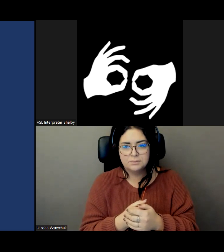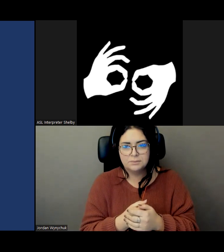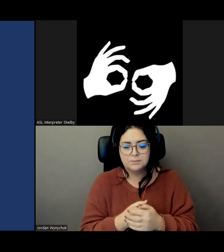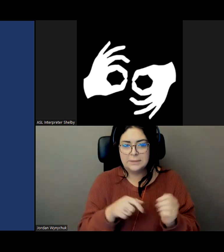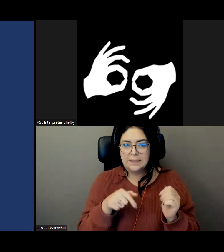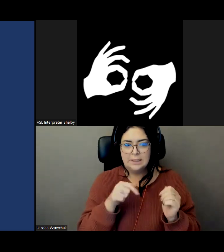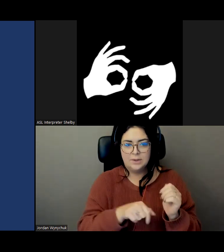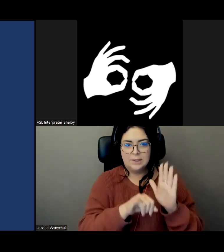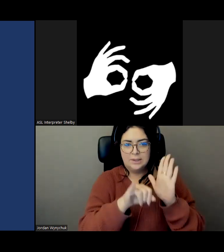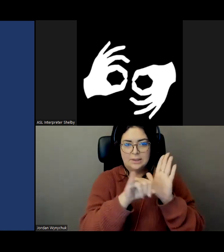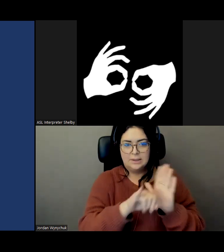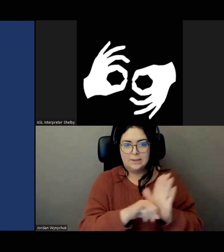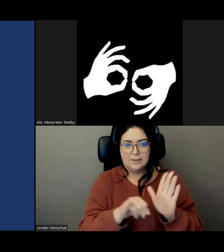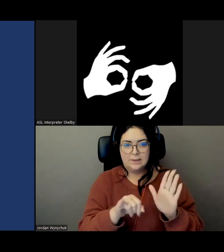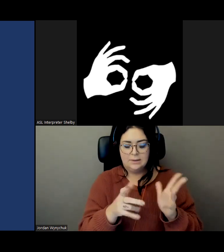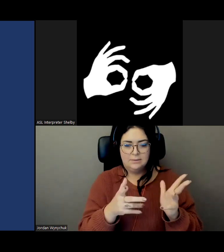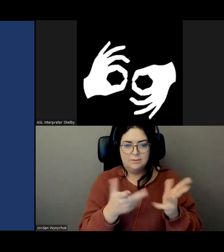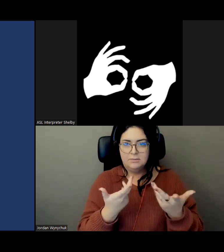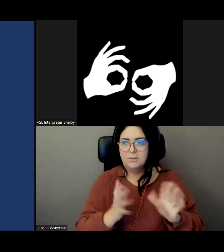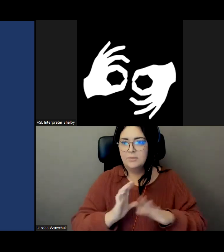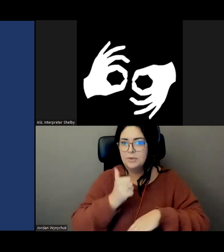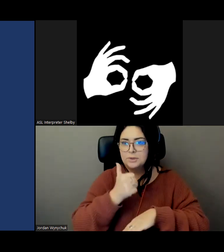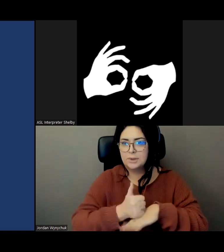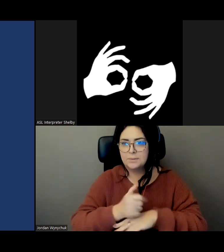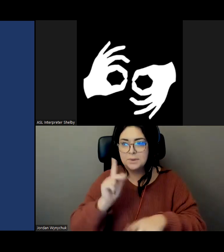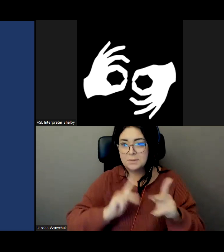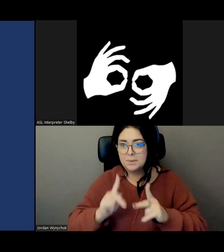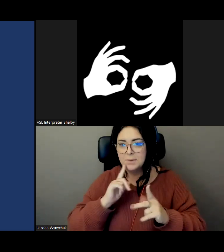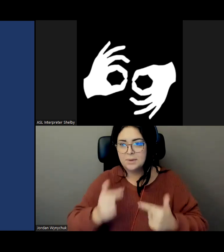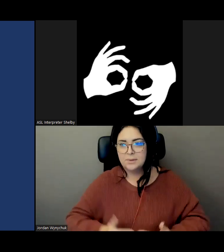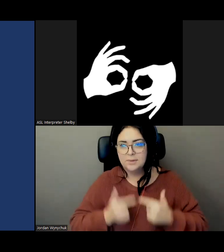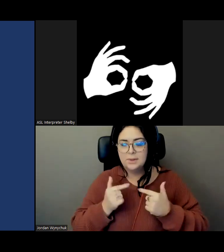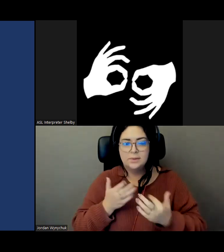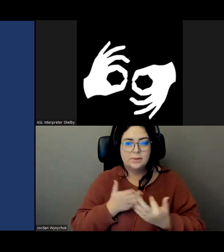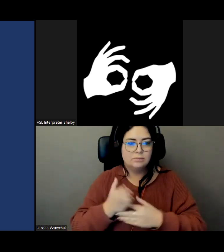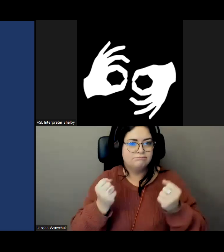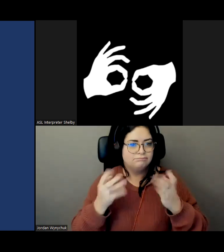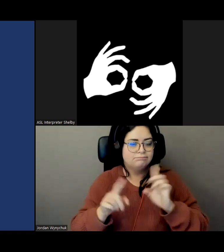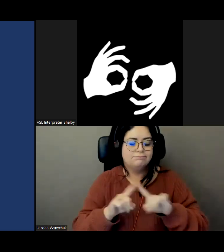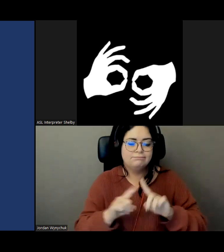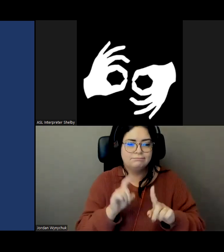existed, and historically through various cultures,